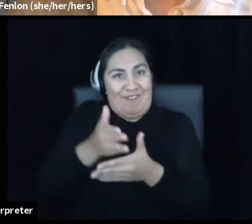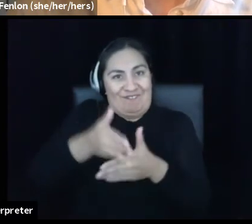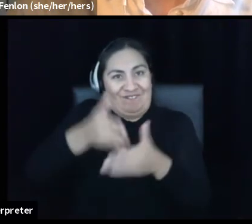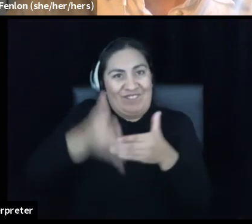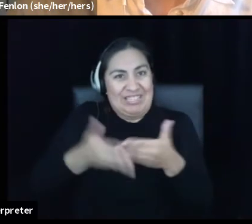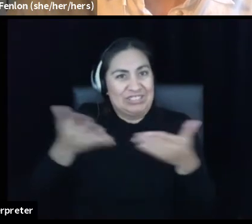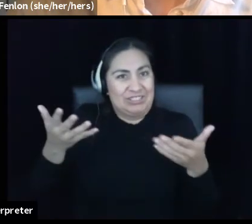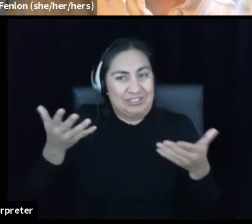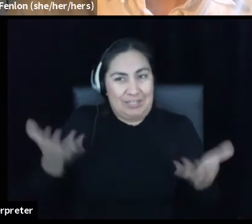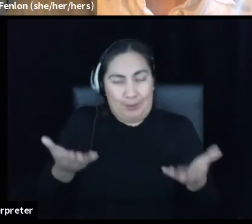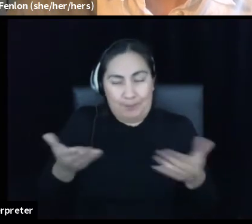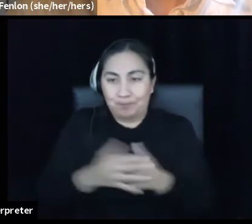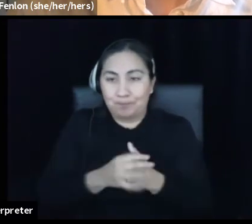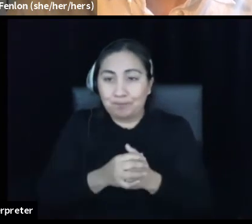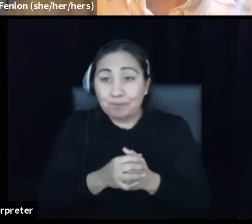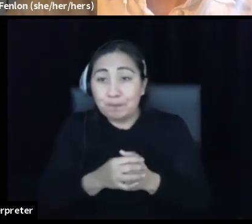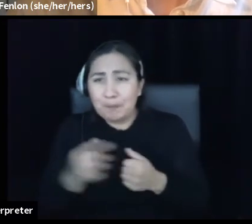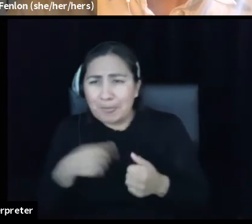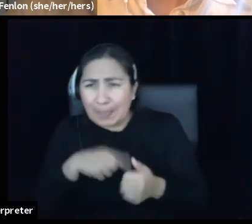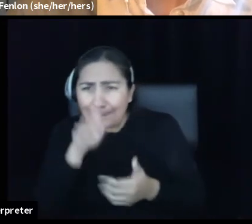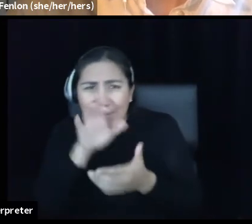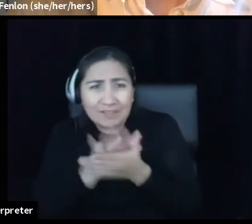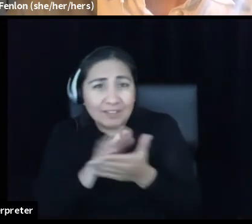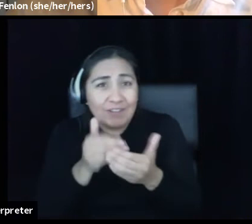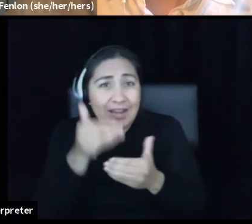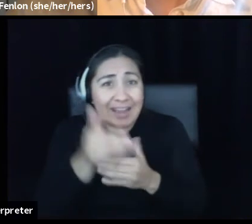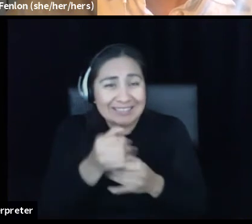I think this might be our final question.